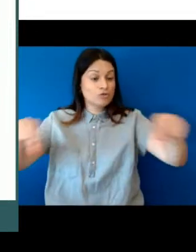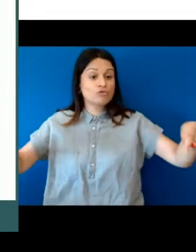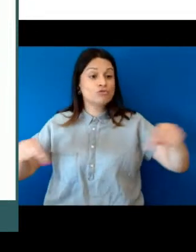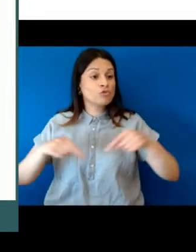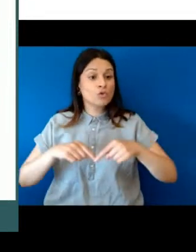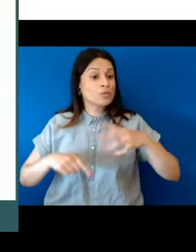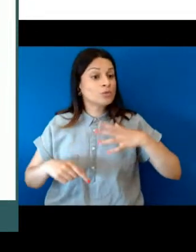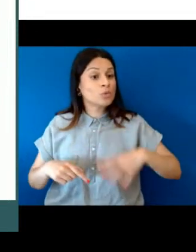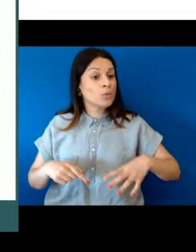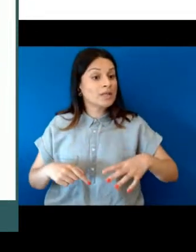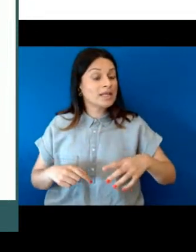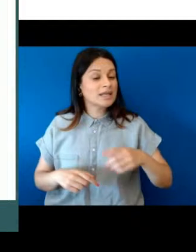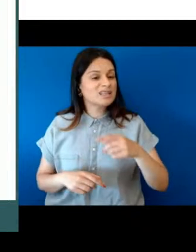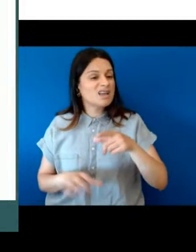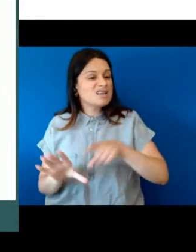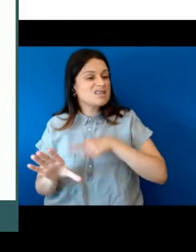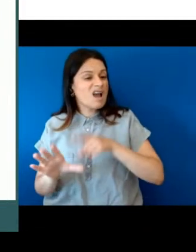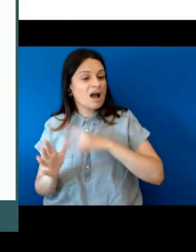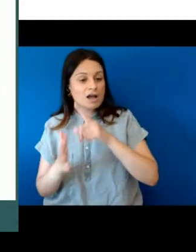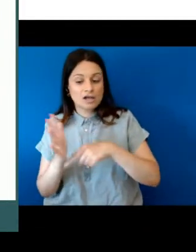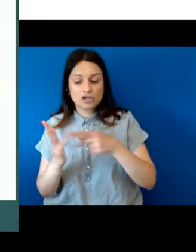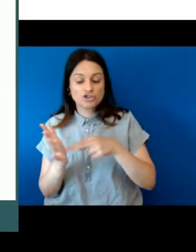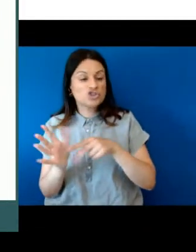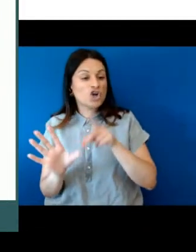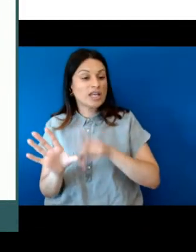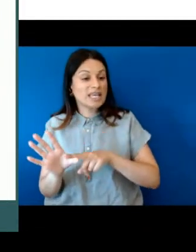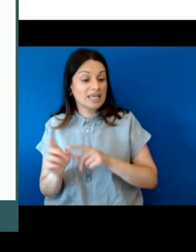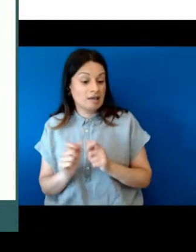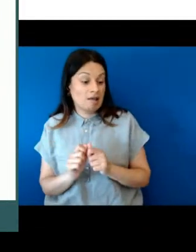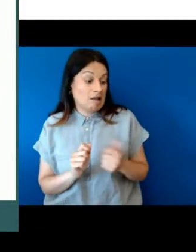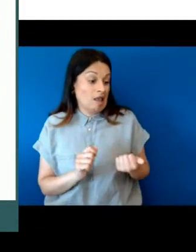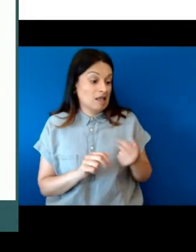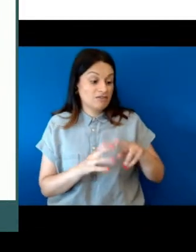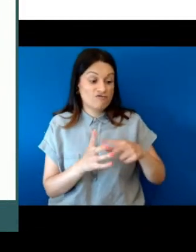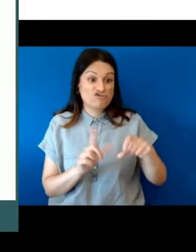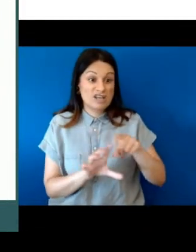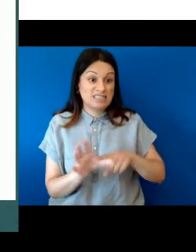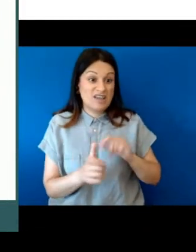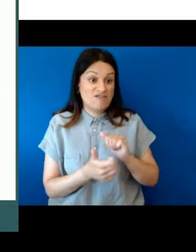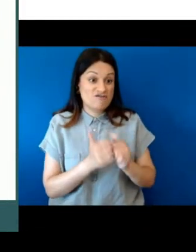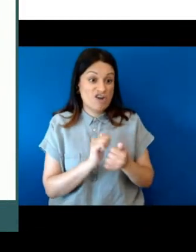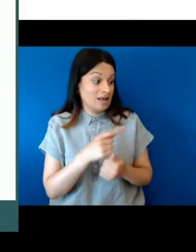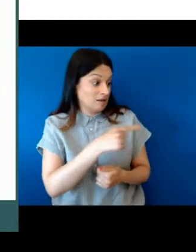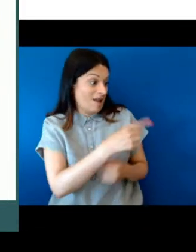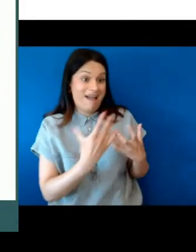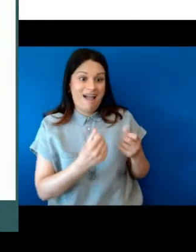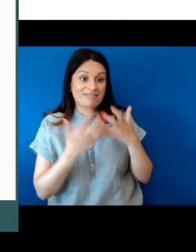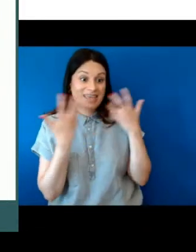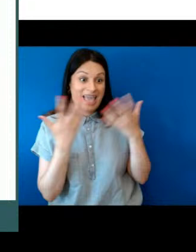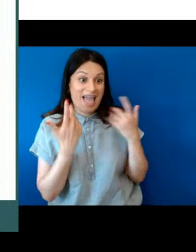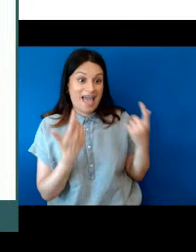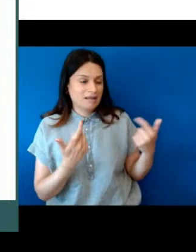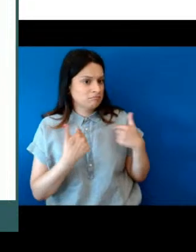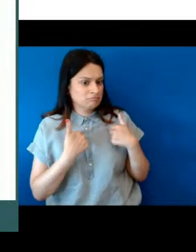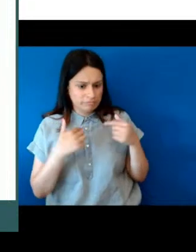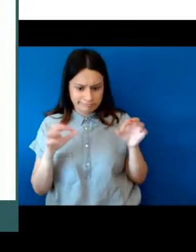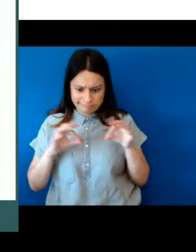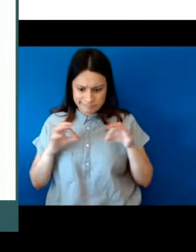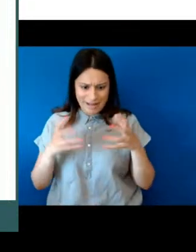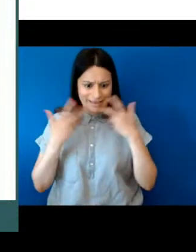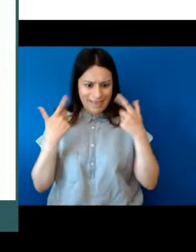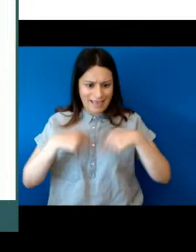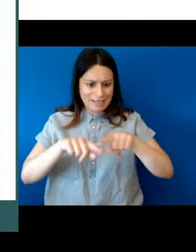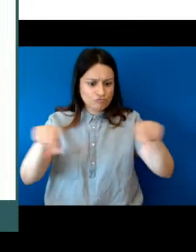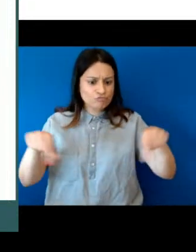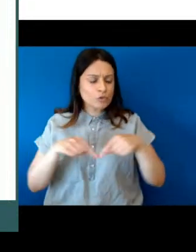Johnny that sits next to little Freddie who's got cats. That is enough sometimes to cause some of these symptoms.